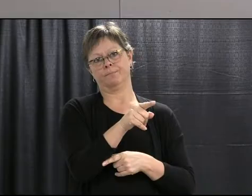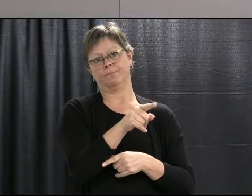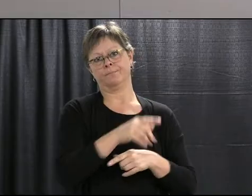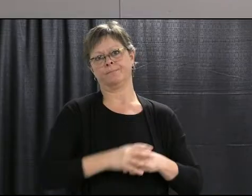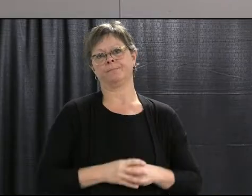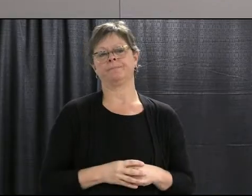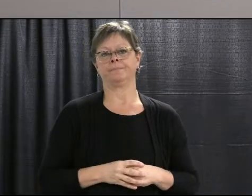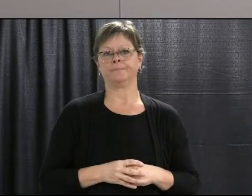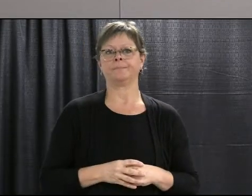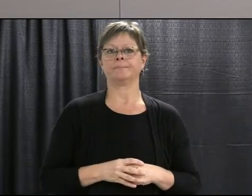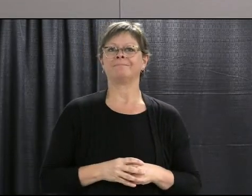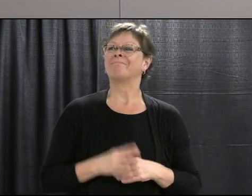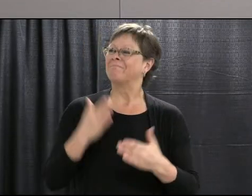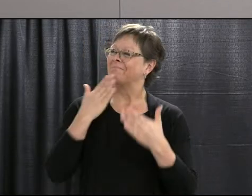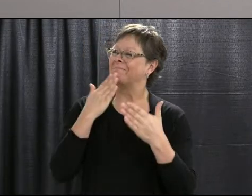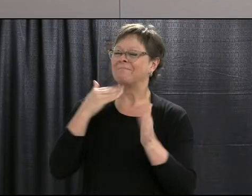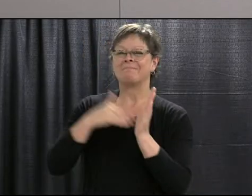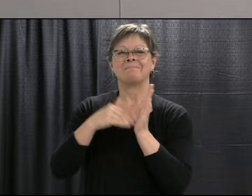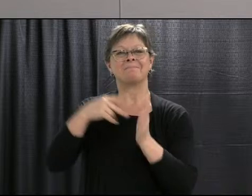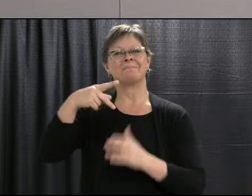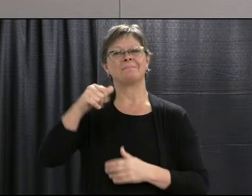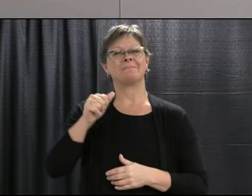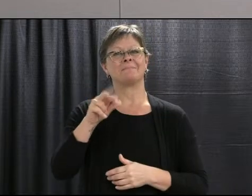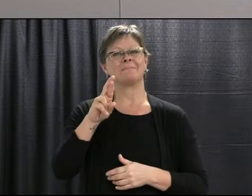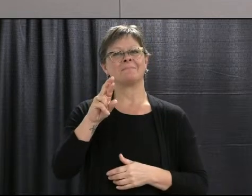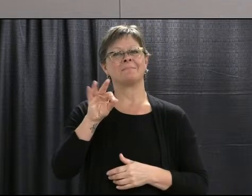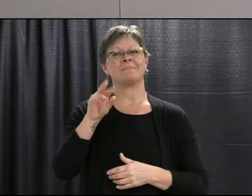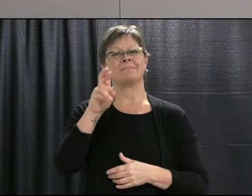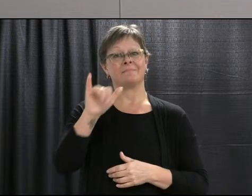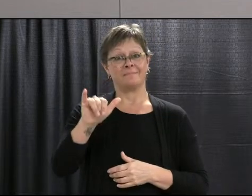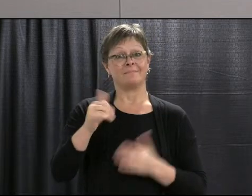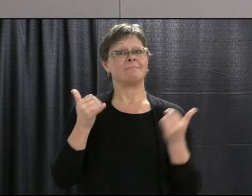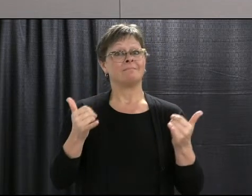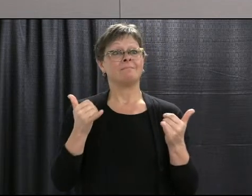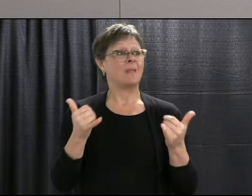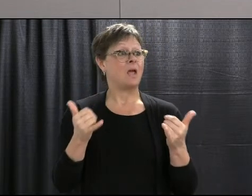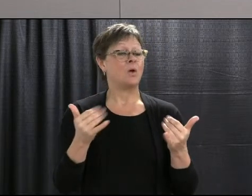Well, thank you, Dr. Parfrey. Certainly open to questions.